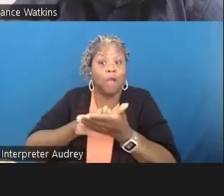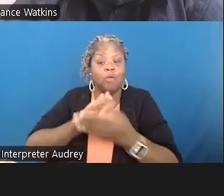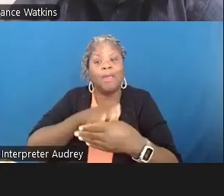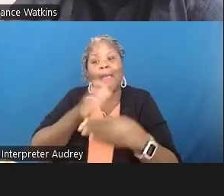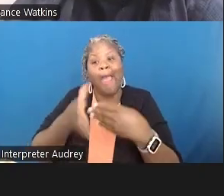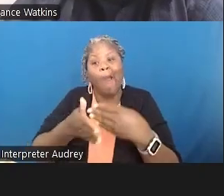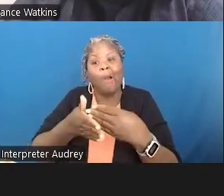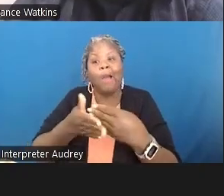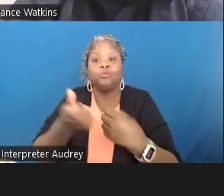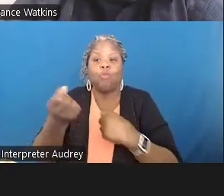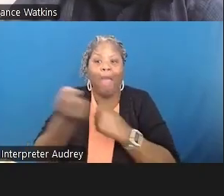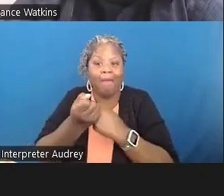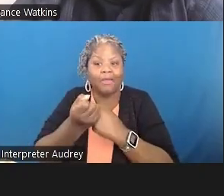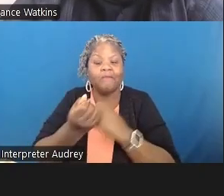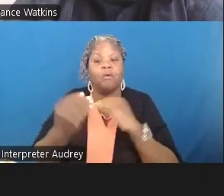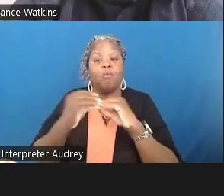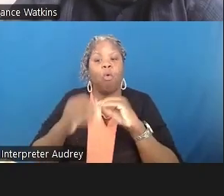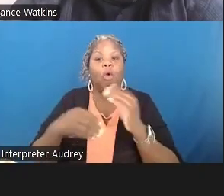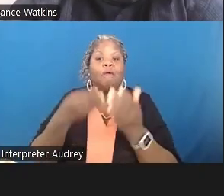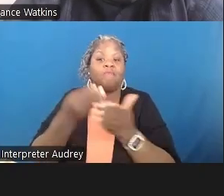additional funding to support this model.